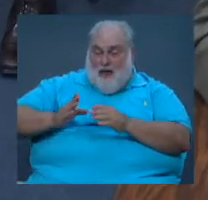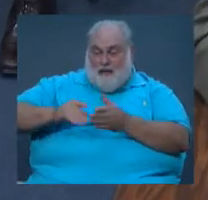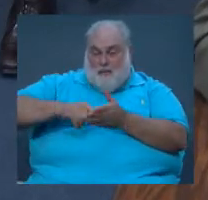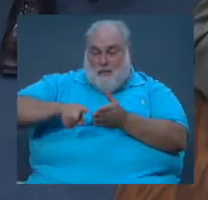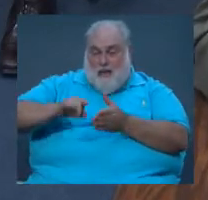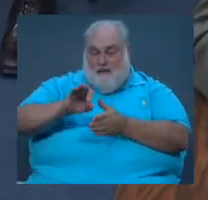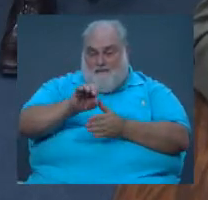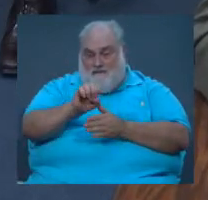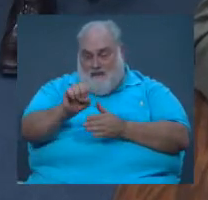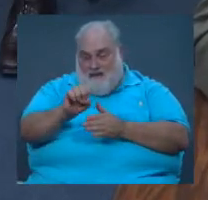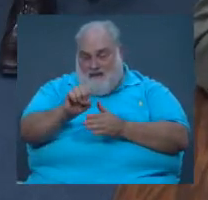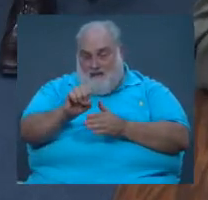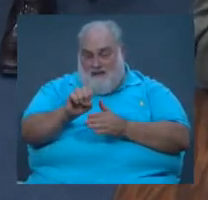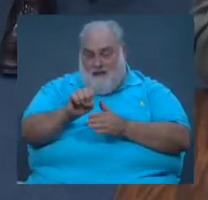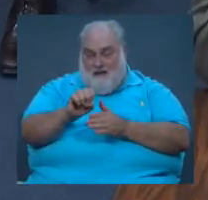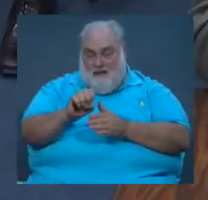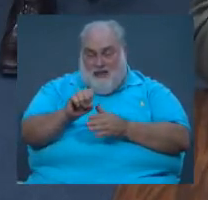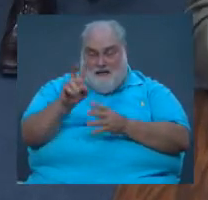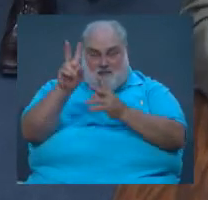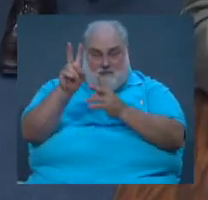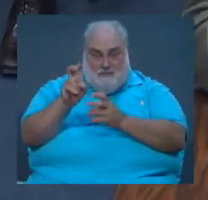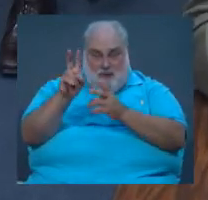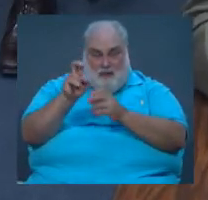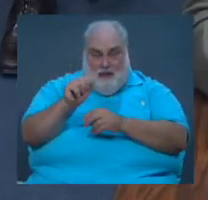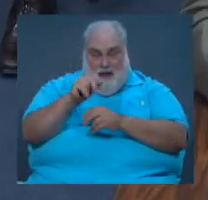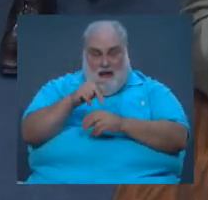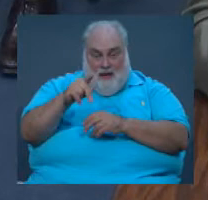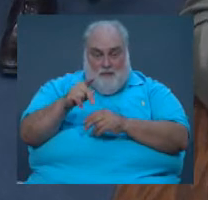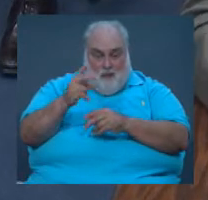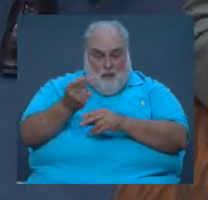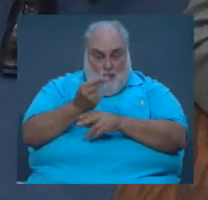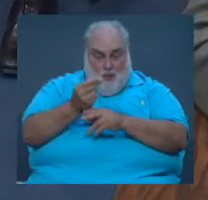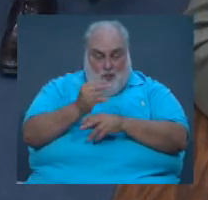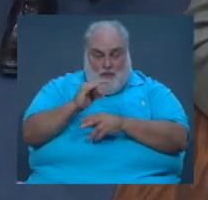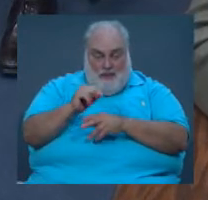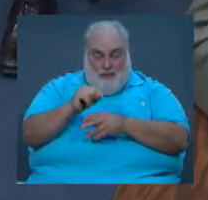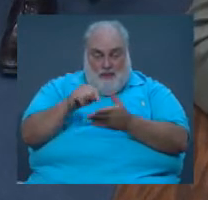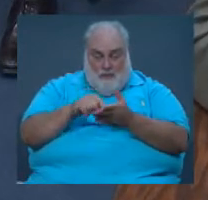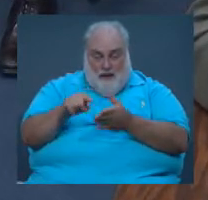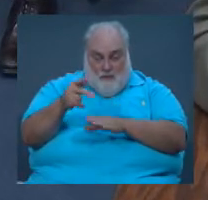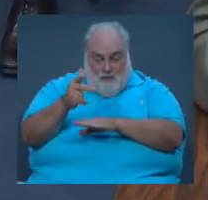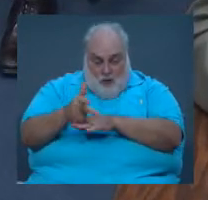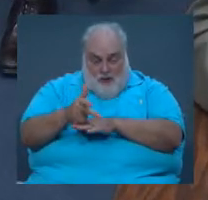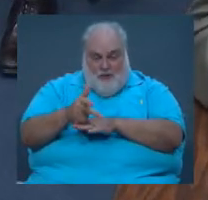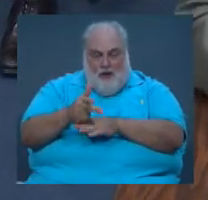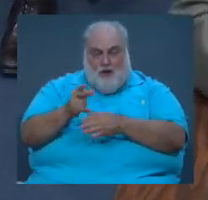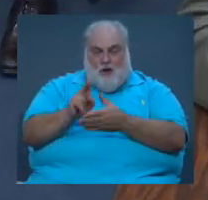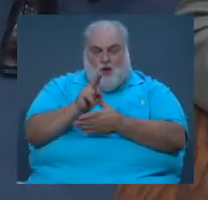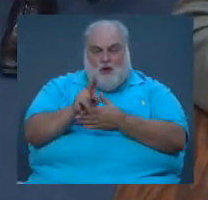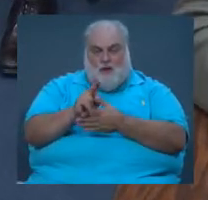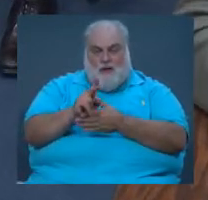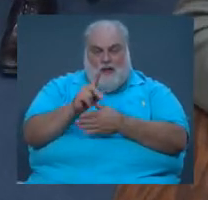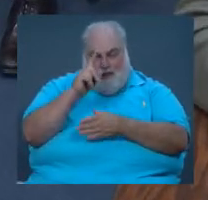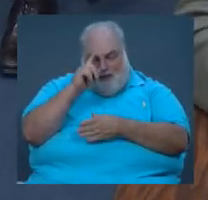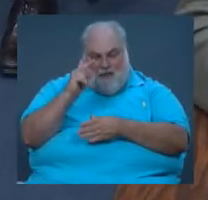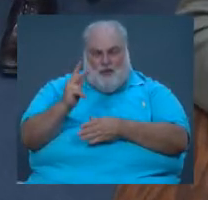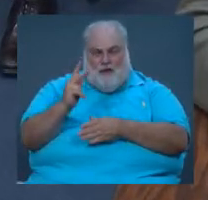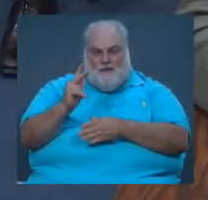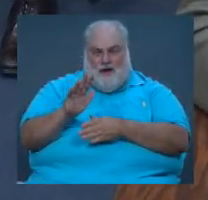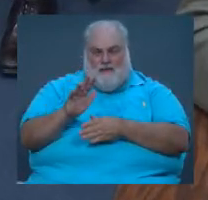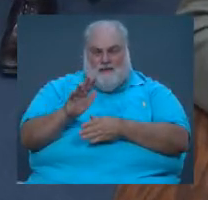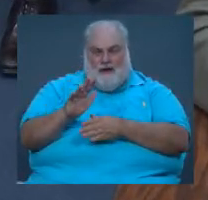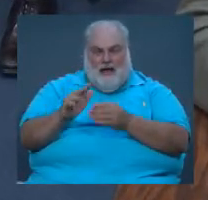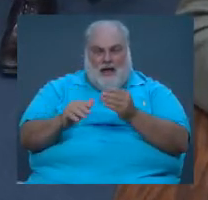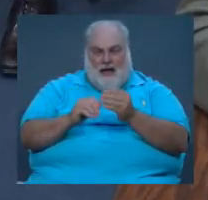So the user downloads the app, and every time they want to use the app to pay for parking, there's a user fee of 35 cents that they